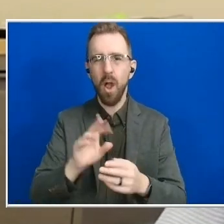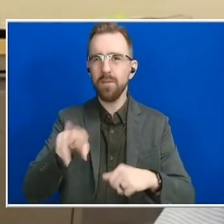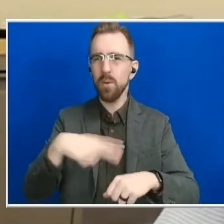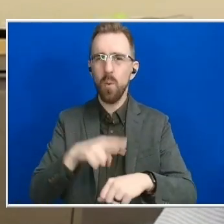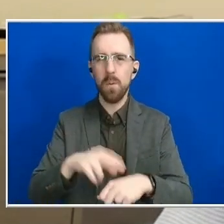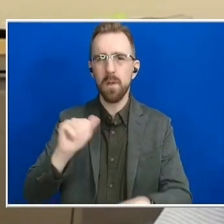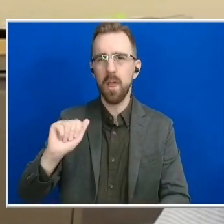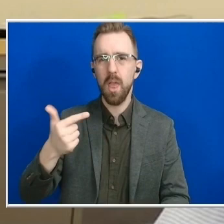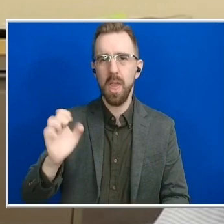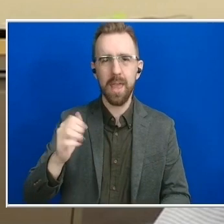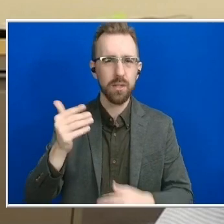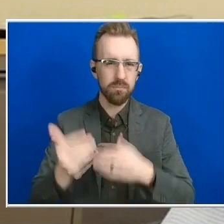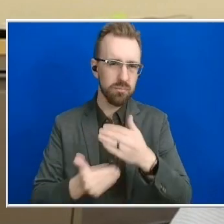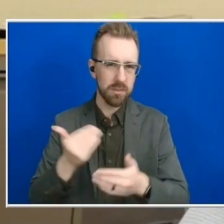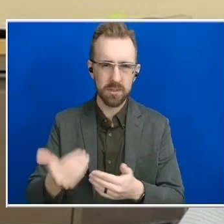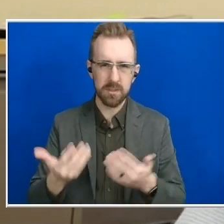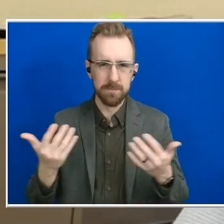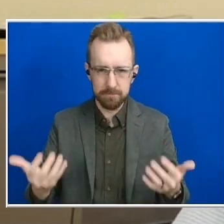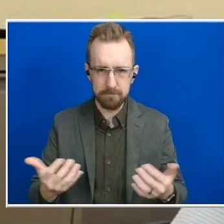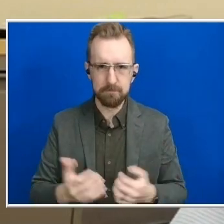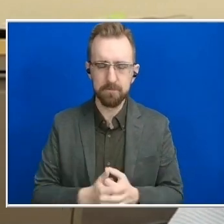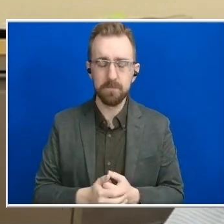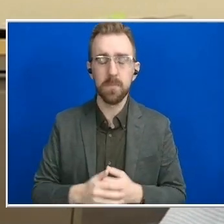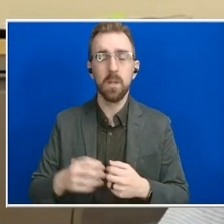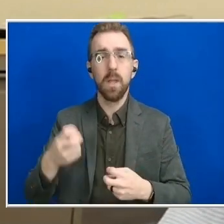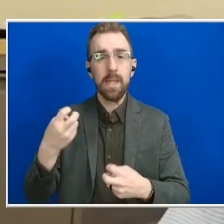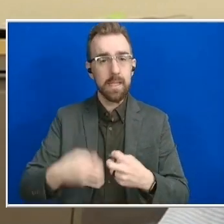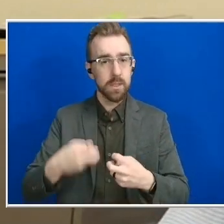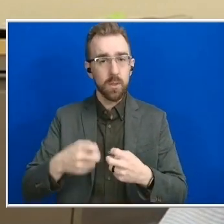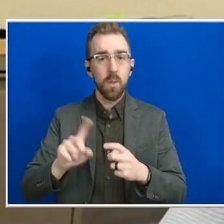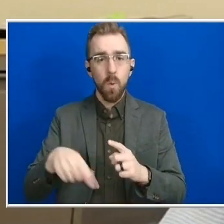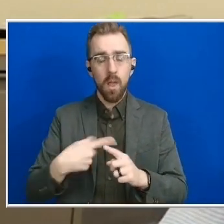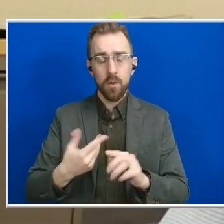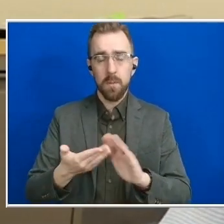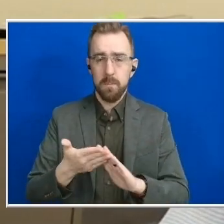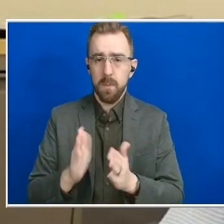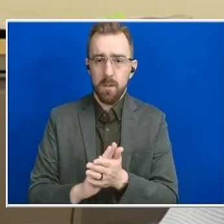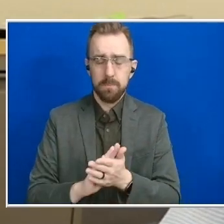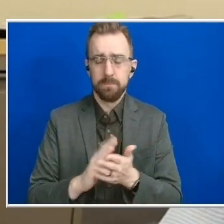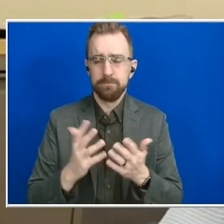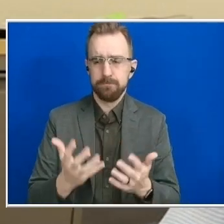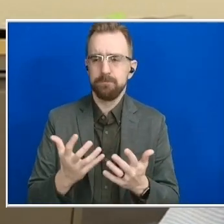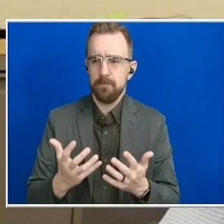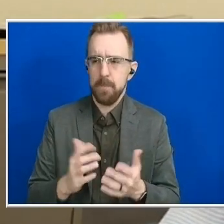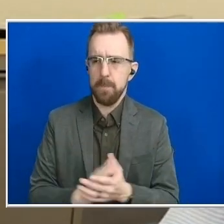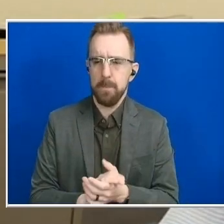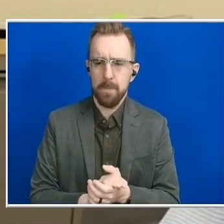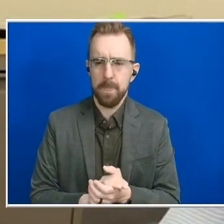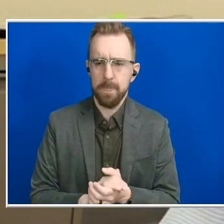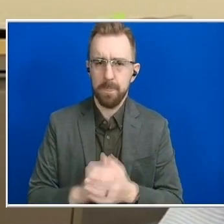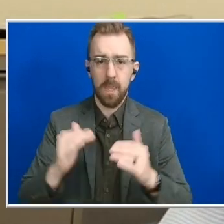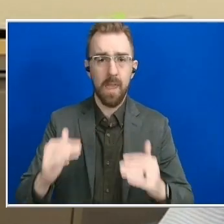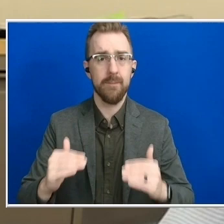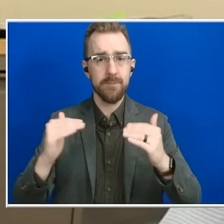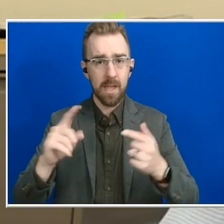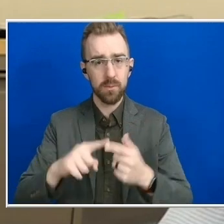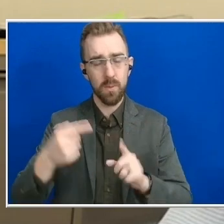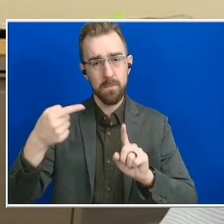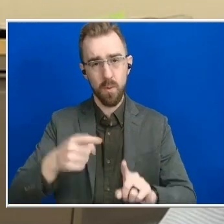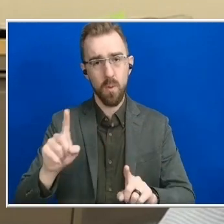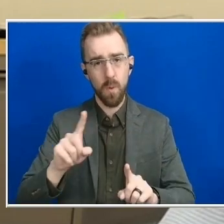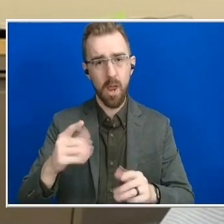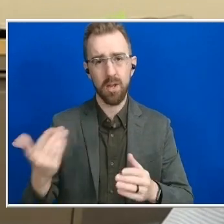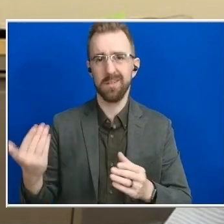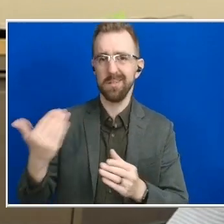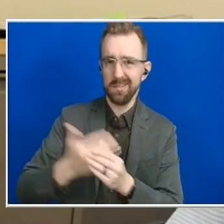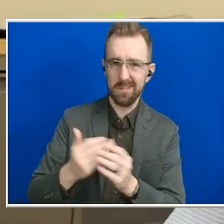process. The issue is that when it becomes, when it advances to the point where it's interfering with your